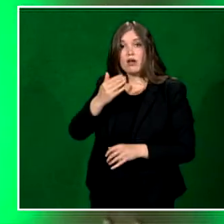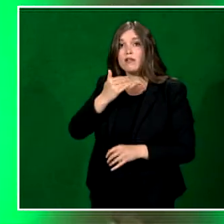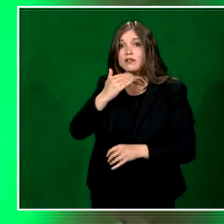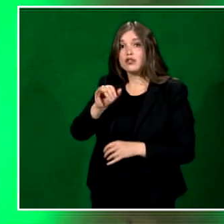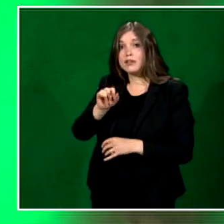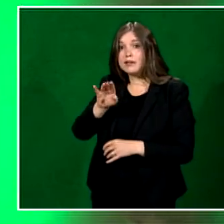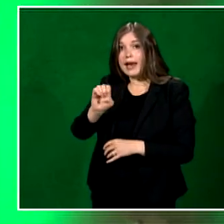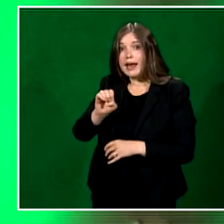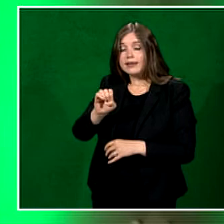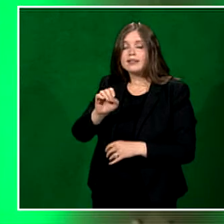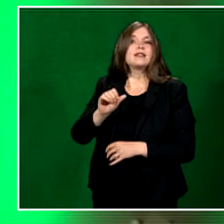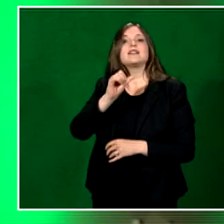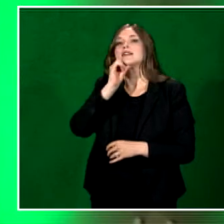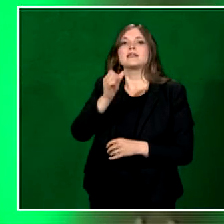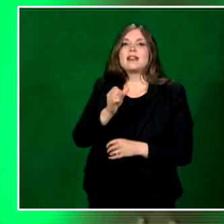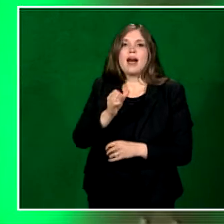not